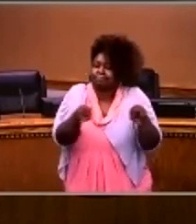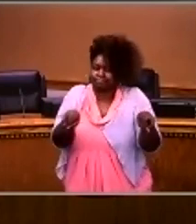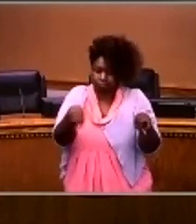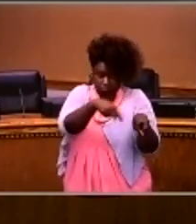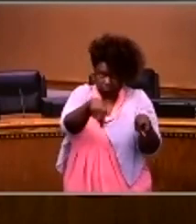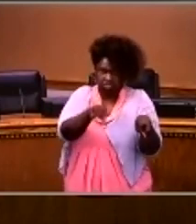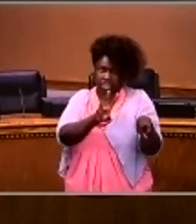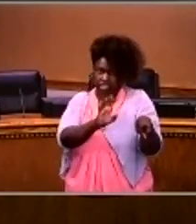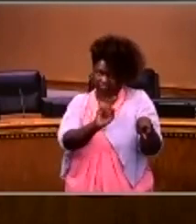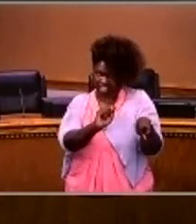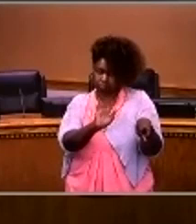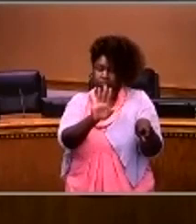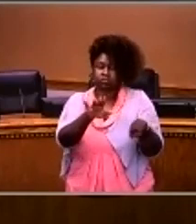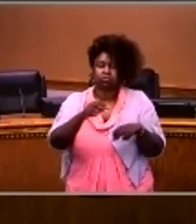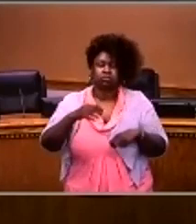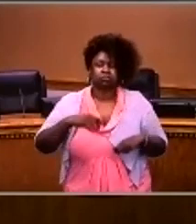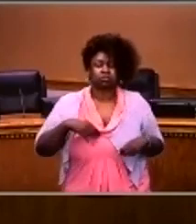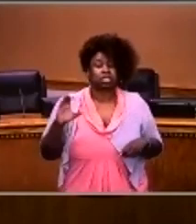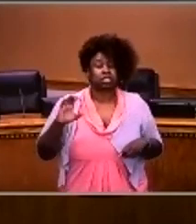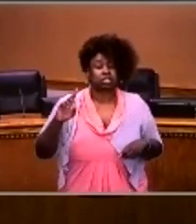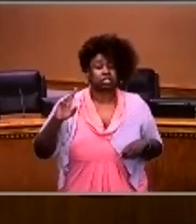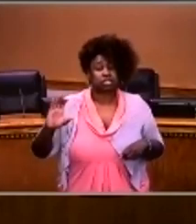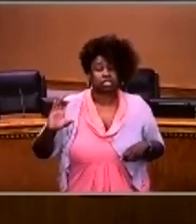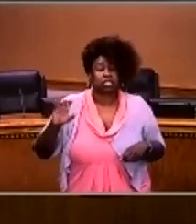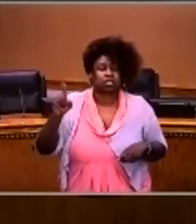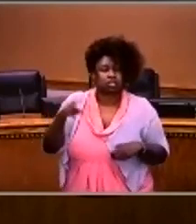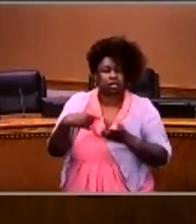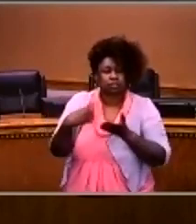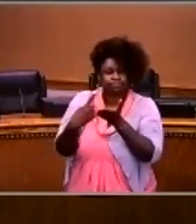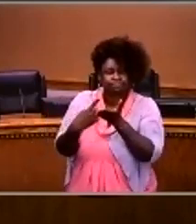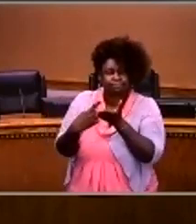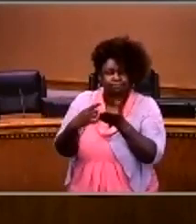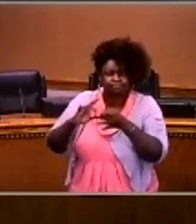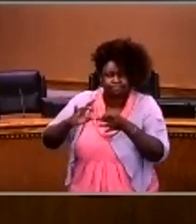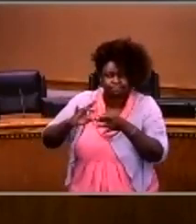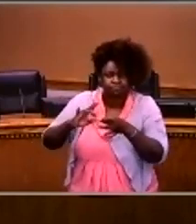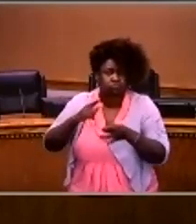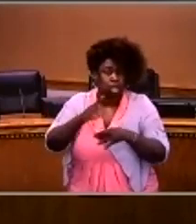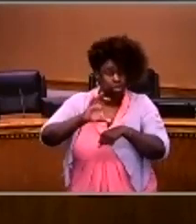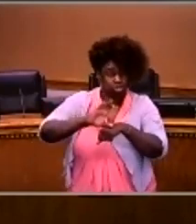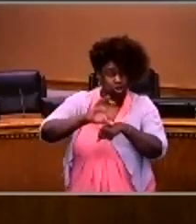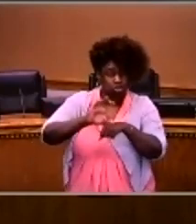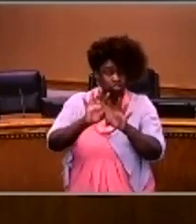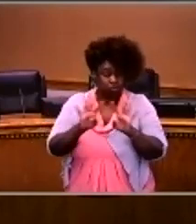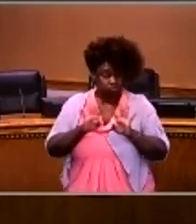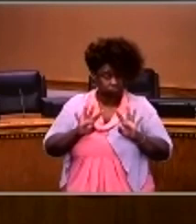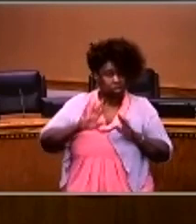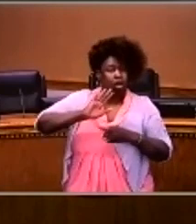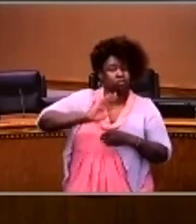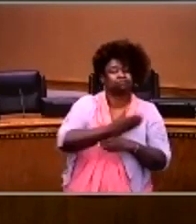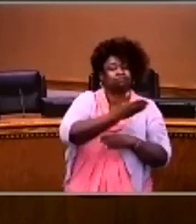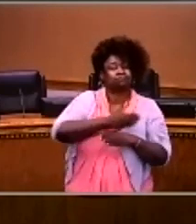this week from the CDC about the spread of COVID-19 in a church choir, where one individual was positive in that church